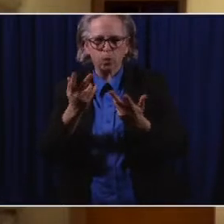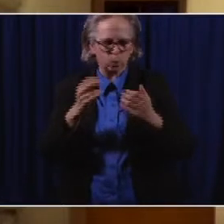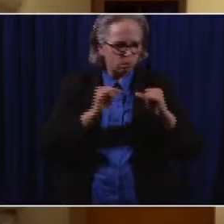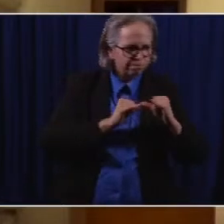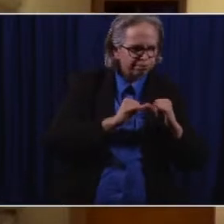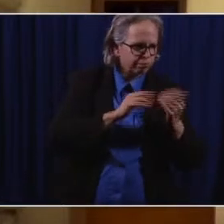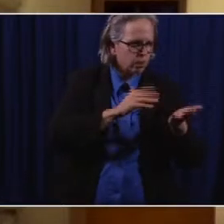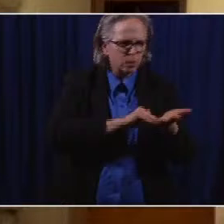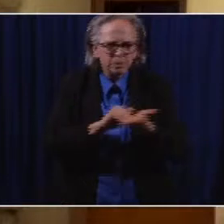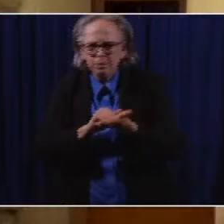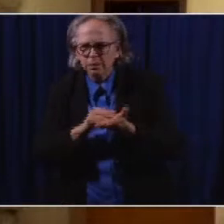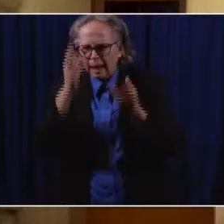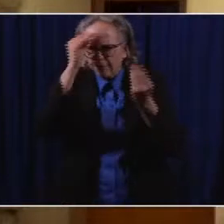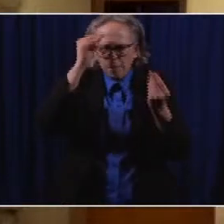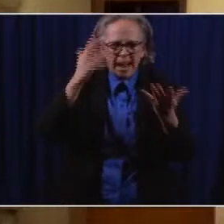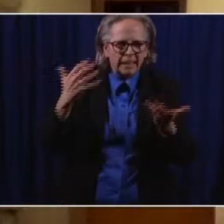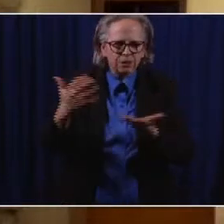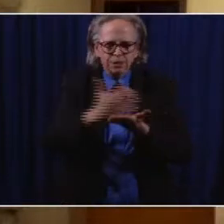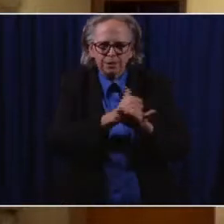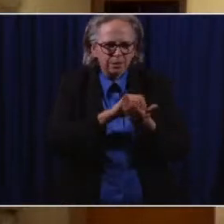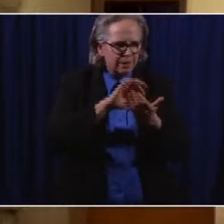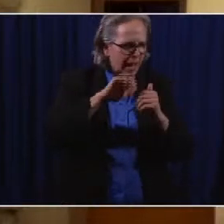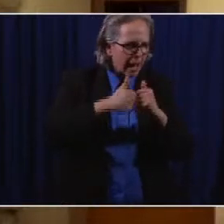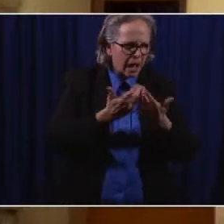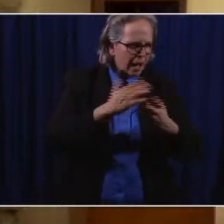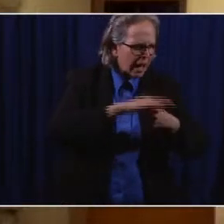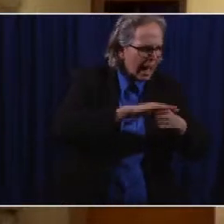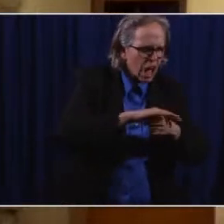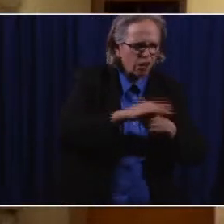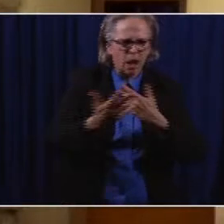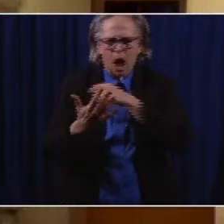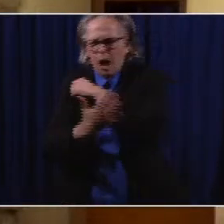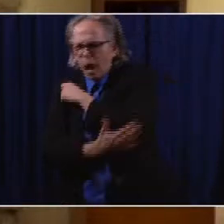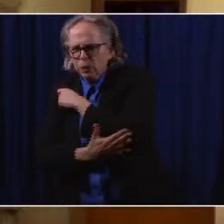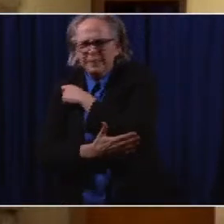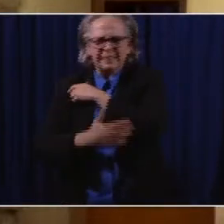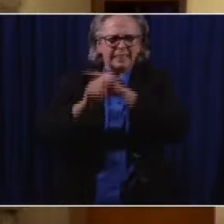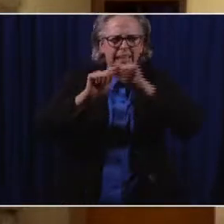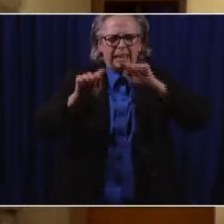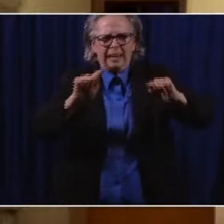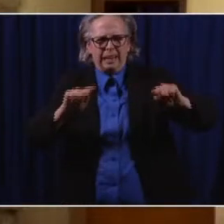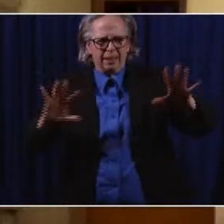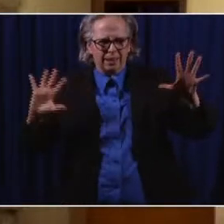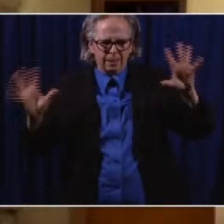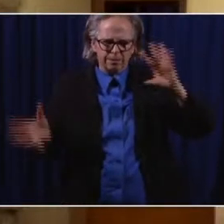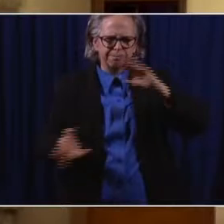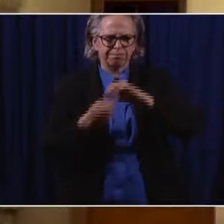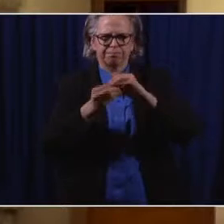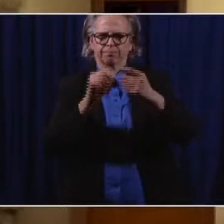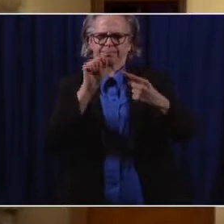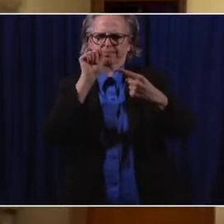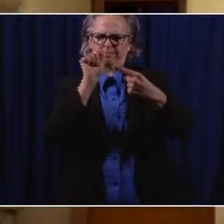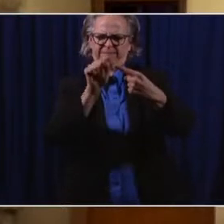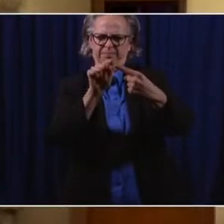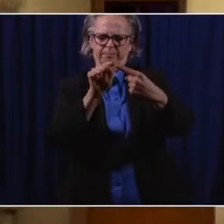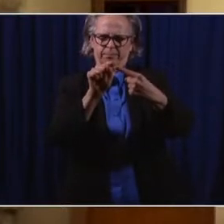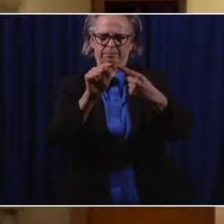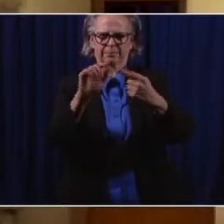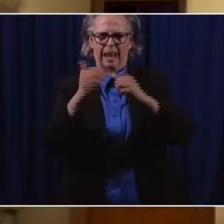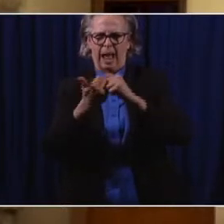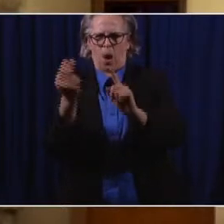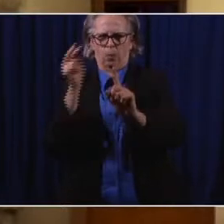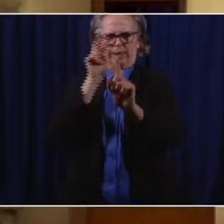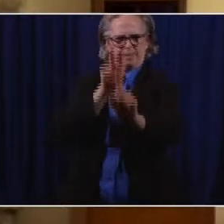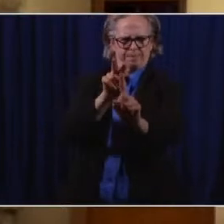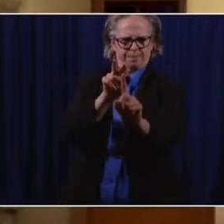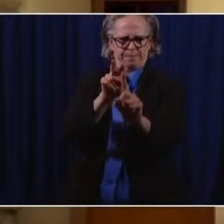the situation that you have in your particular county. So I think it's, we wanted to kind of put these two together. And